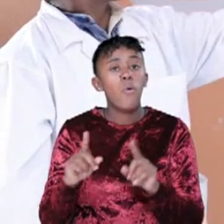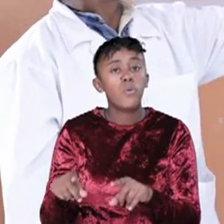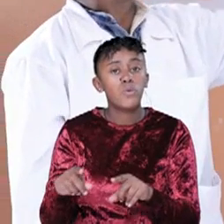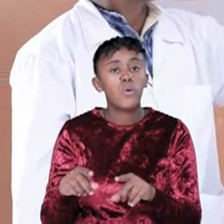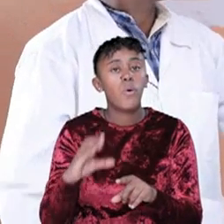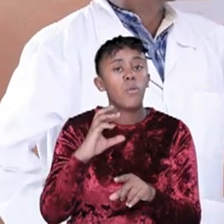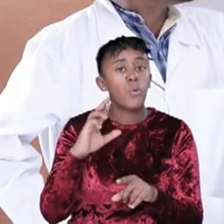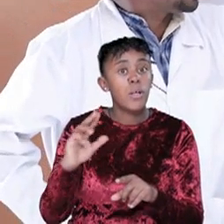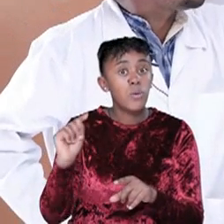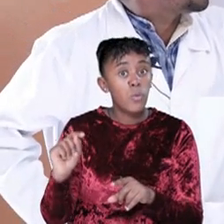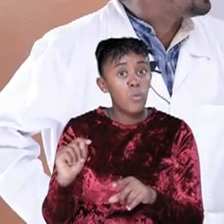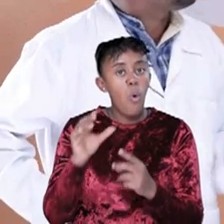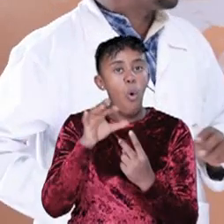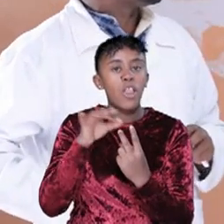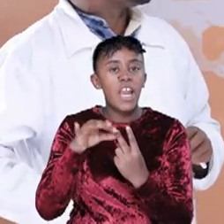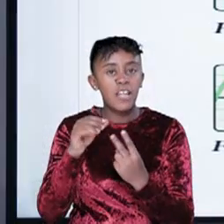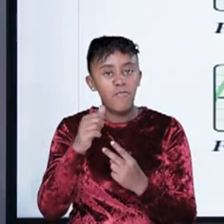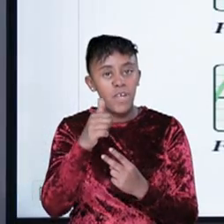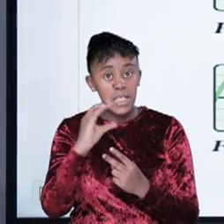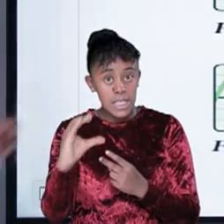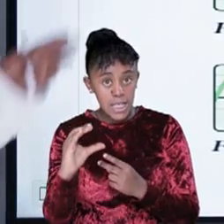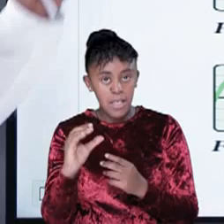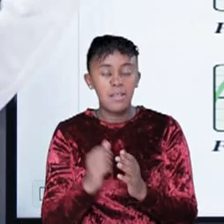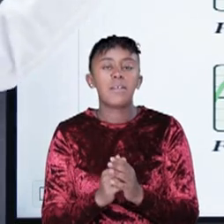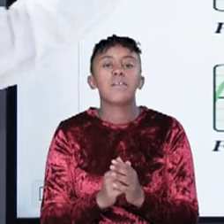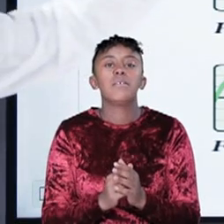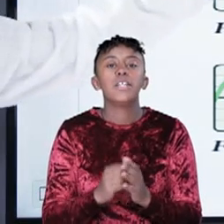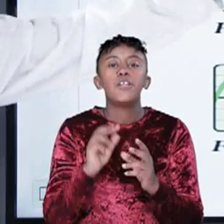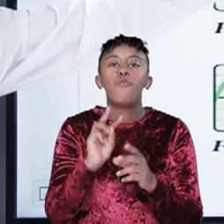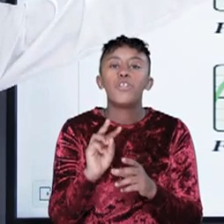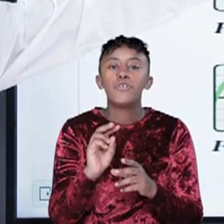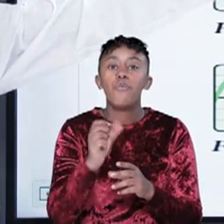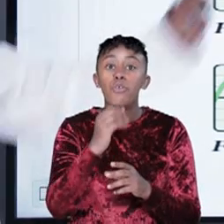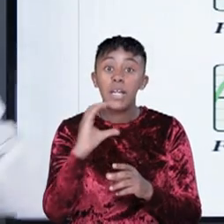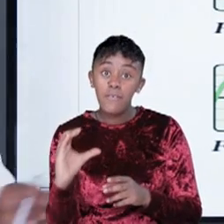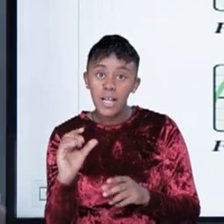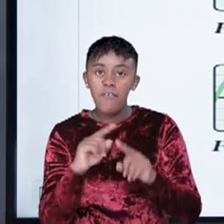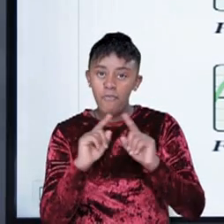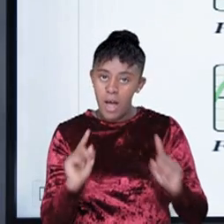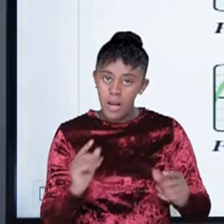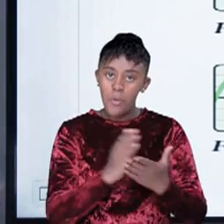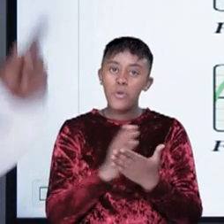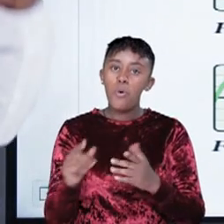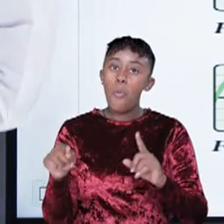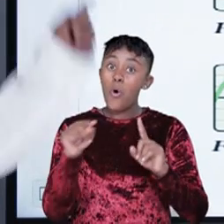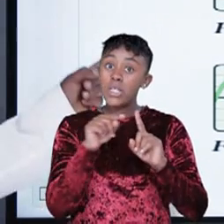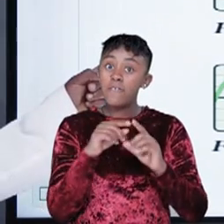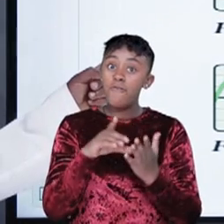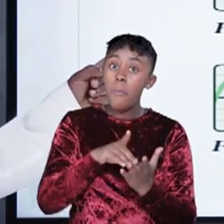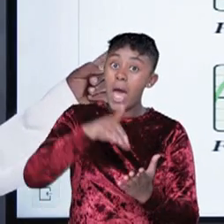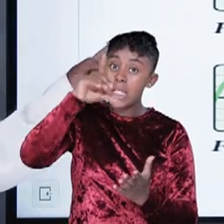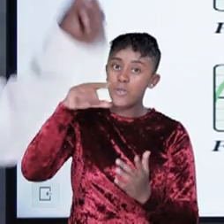So also, cathode ray is used as alternative current. And the voltage of alternative current varies between